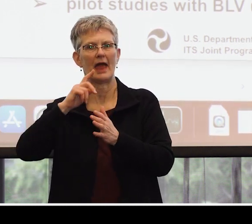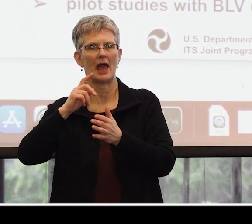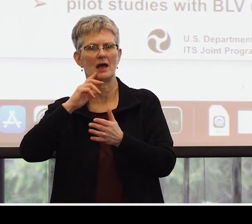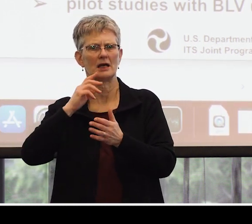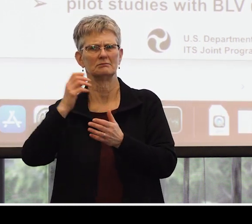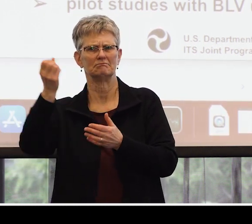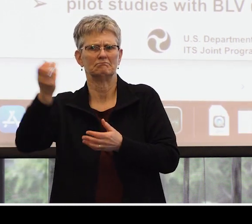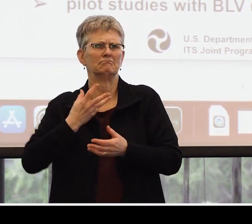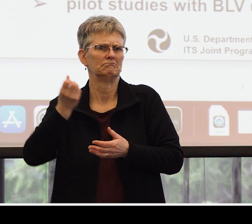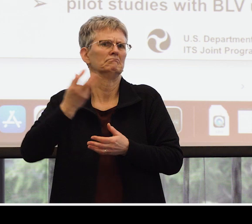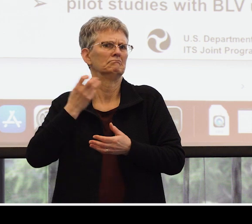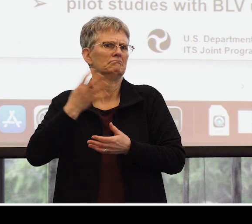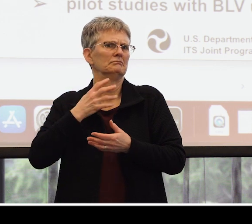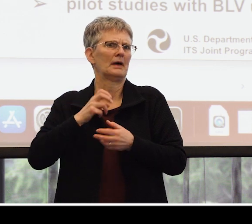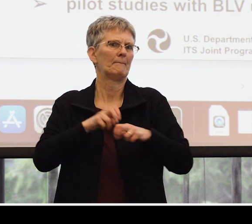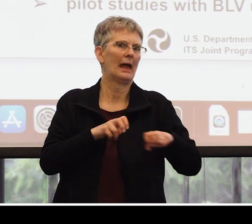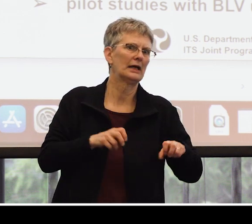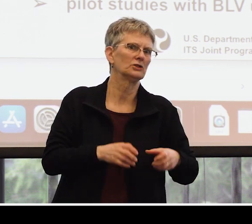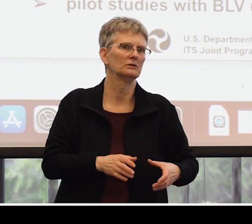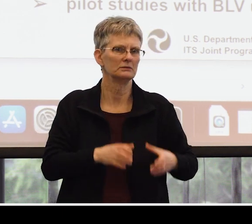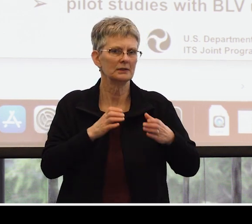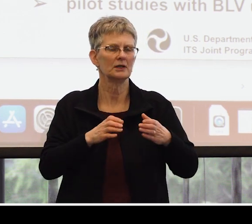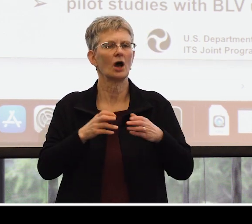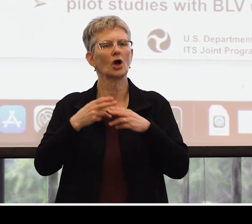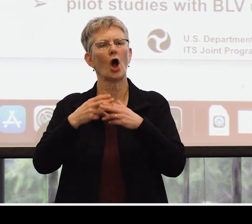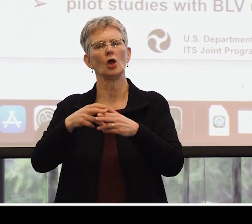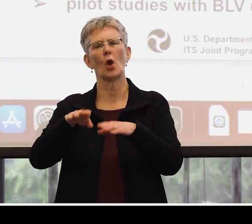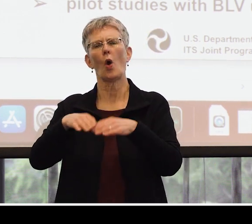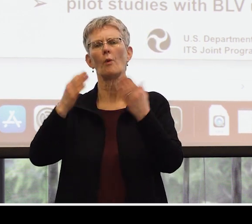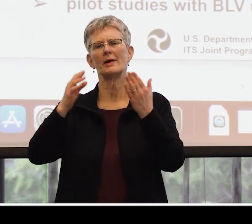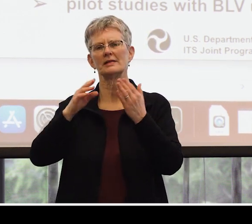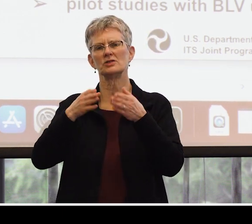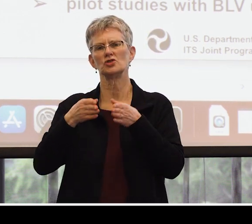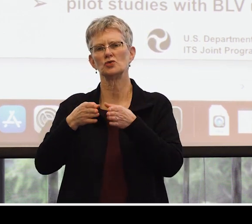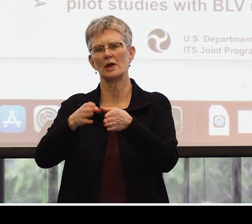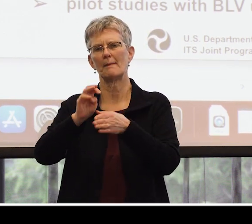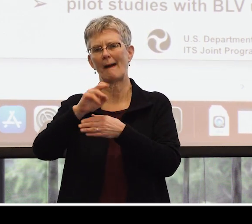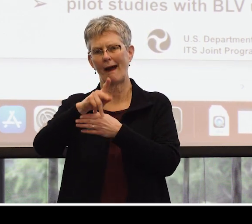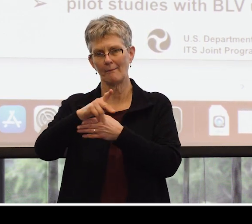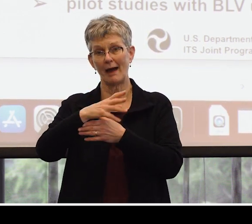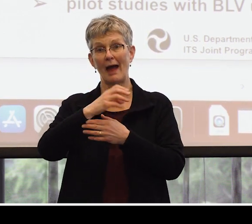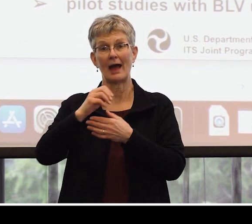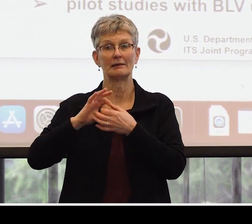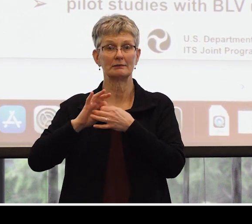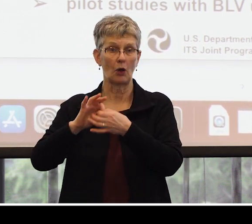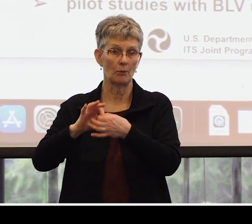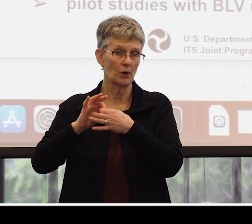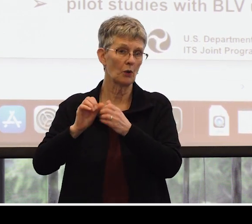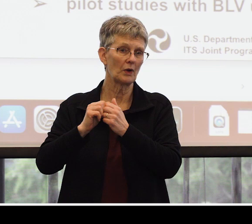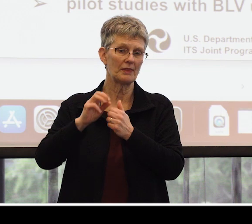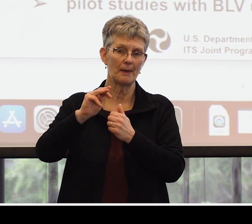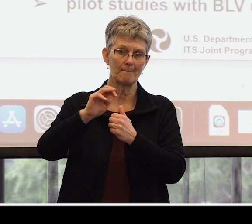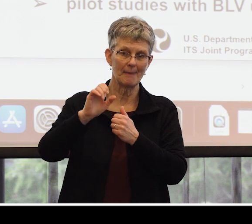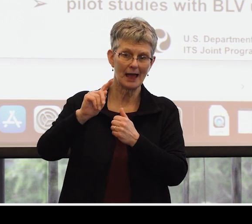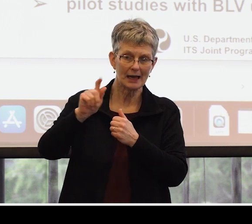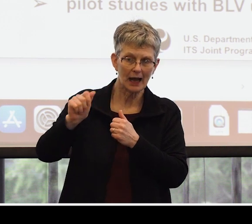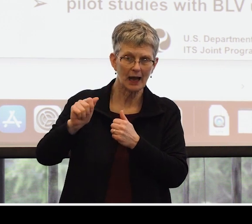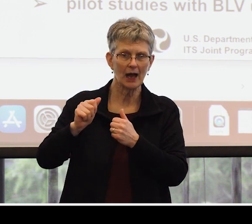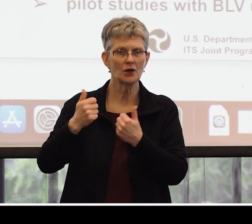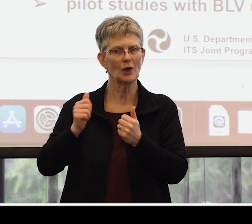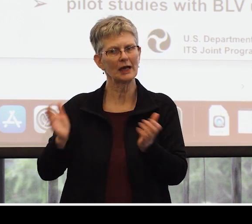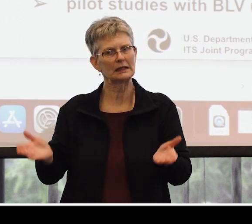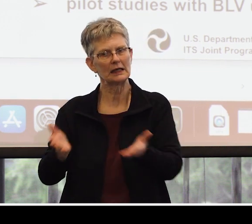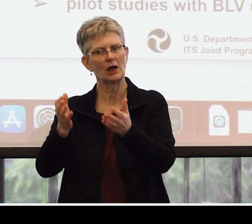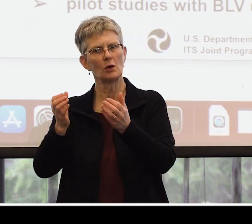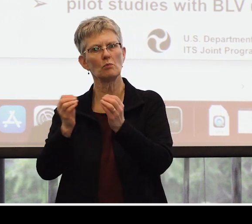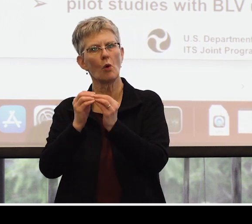also actually collaborating with OpenStreetMap and Mehta in doing those collections and getting more mappers out there